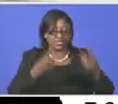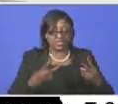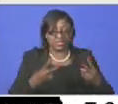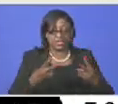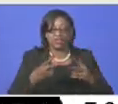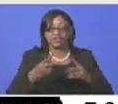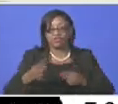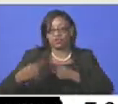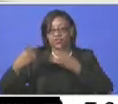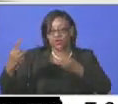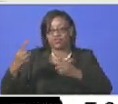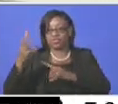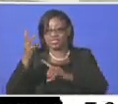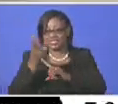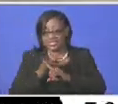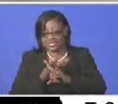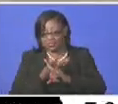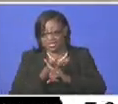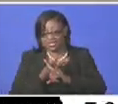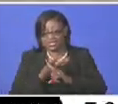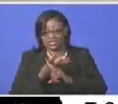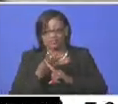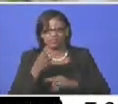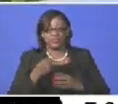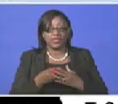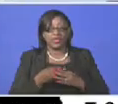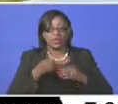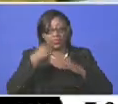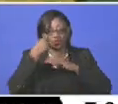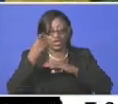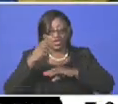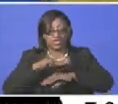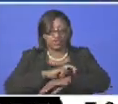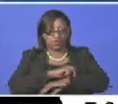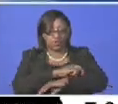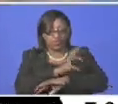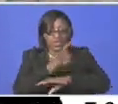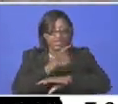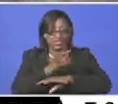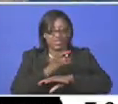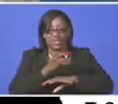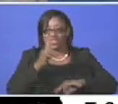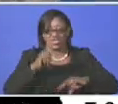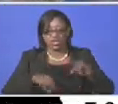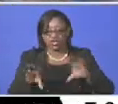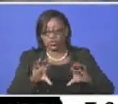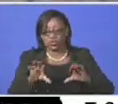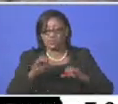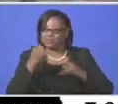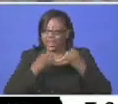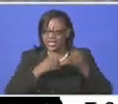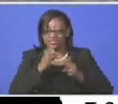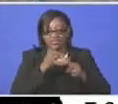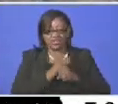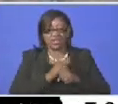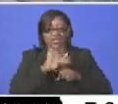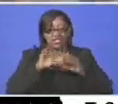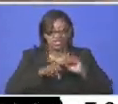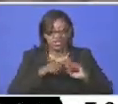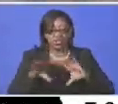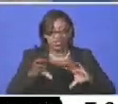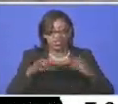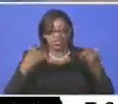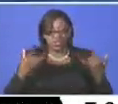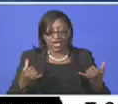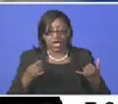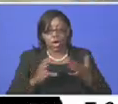for a period of 6 months. Because of the COVID, they were unable to have it last year, so they're actually doing it this